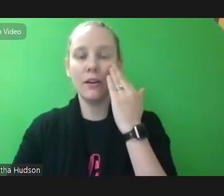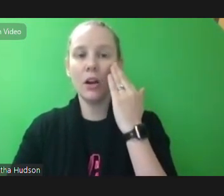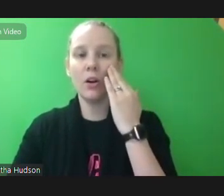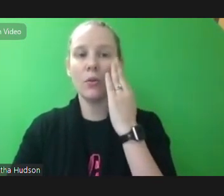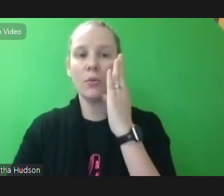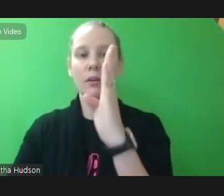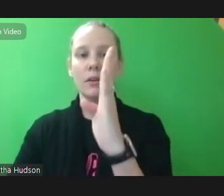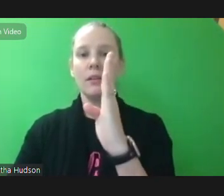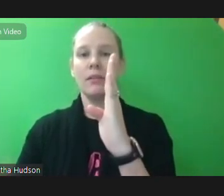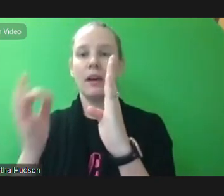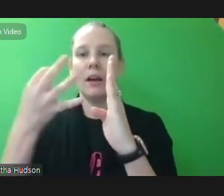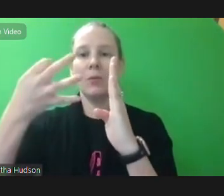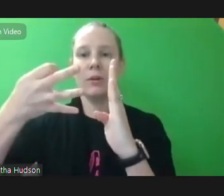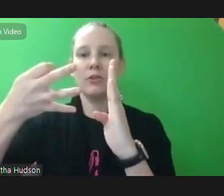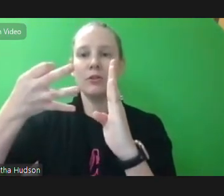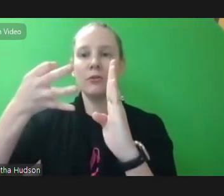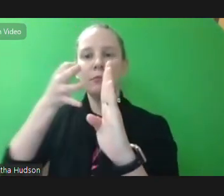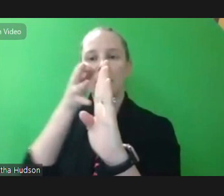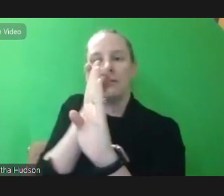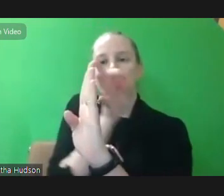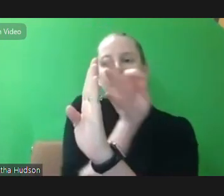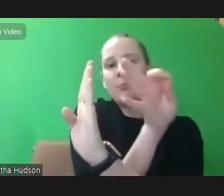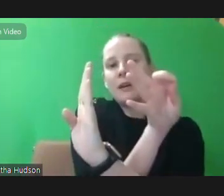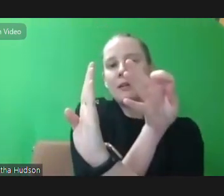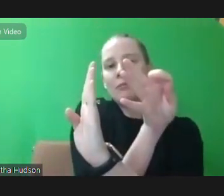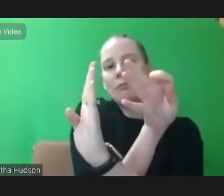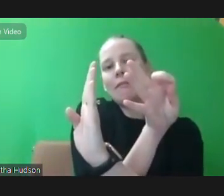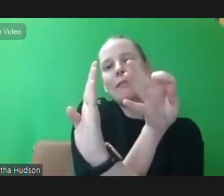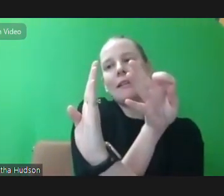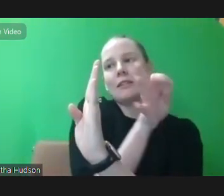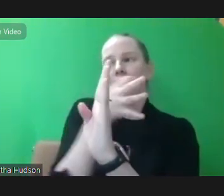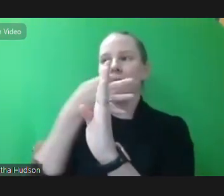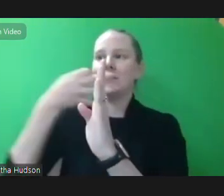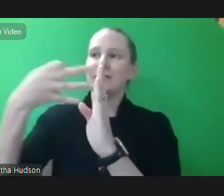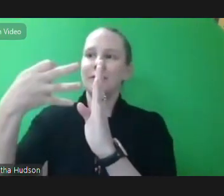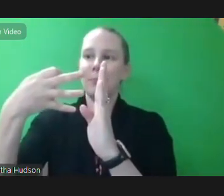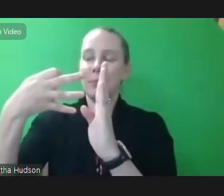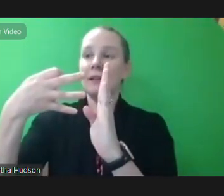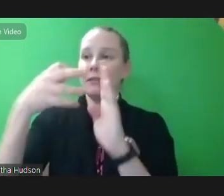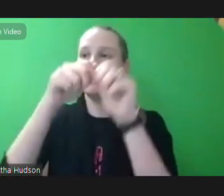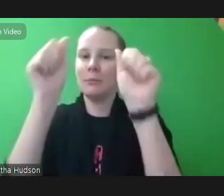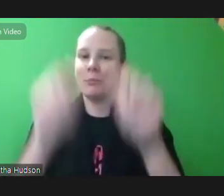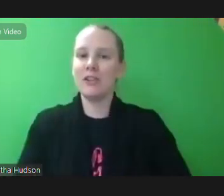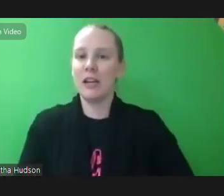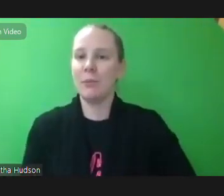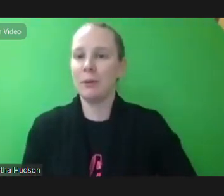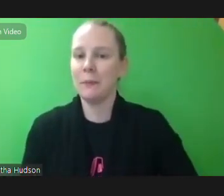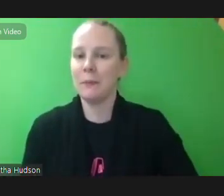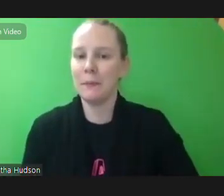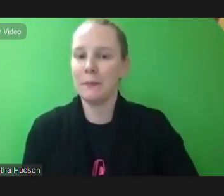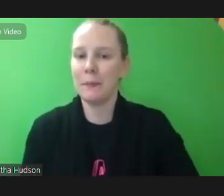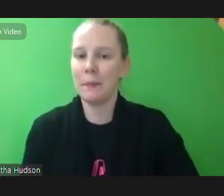I know that I'm going to be flipping, that's backward, flipping my